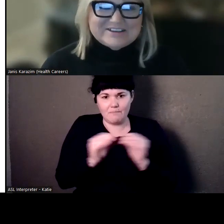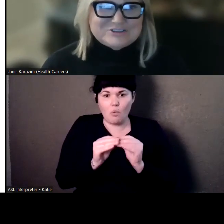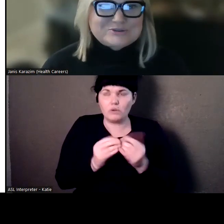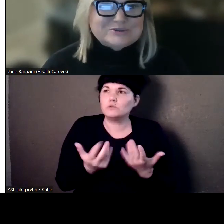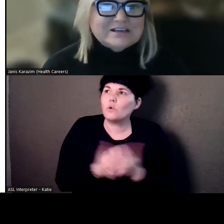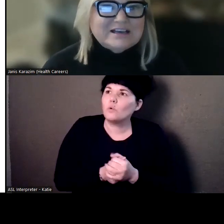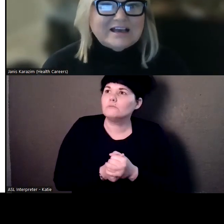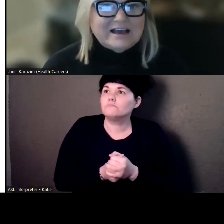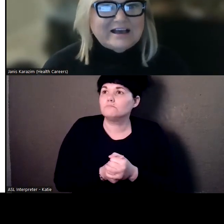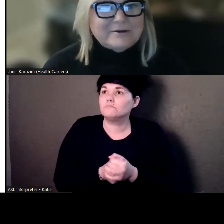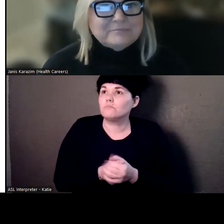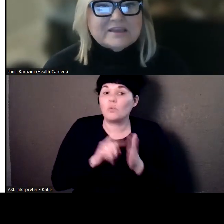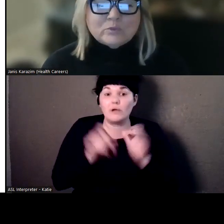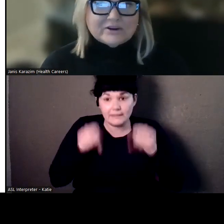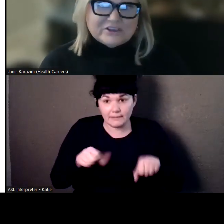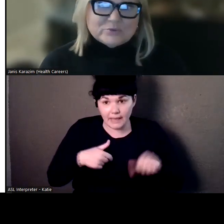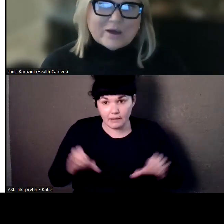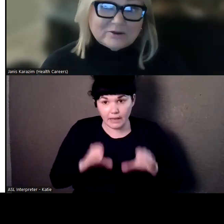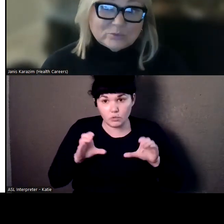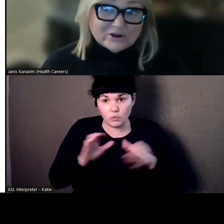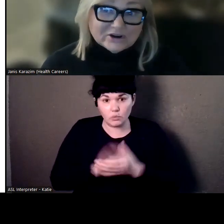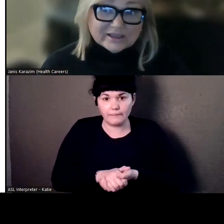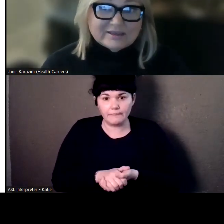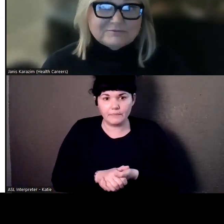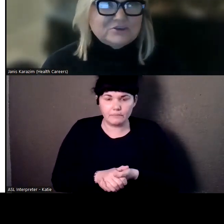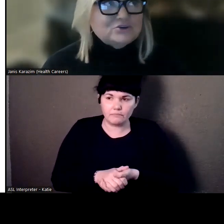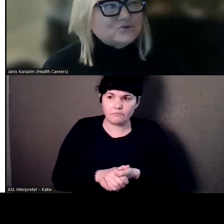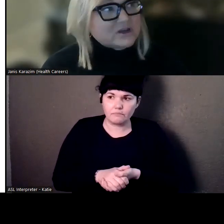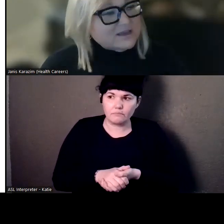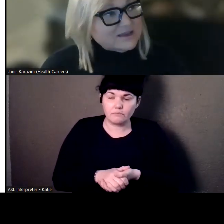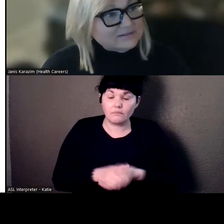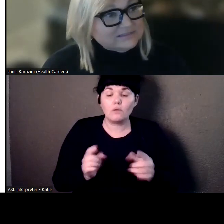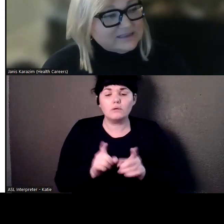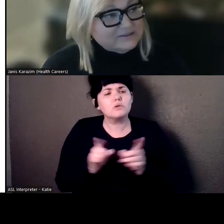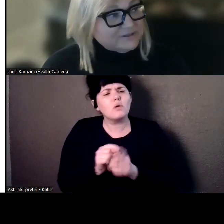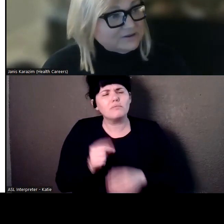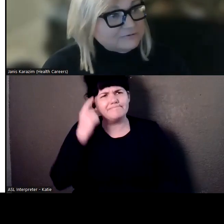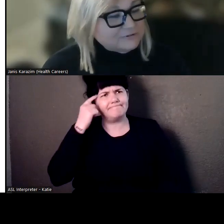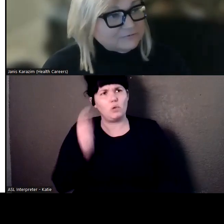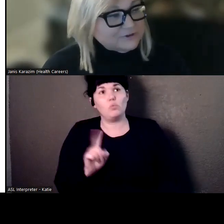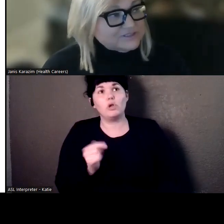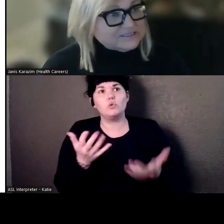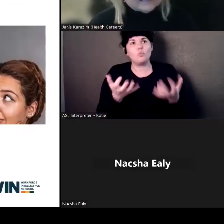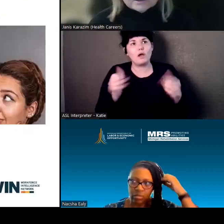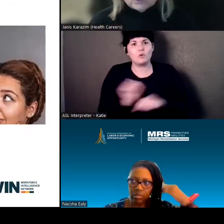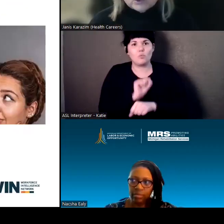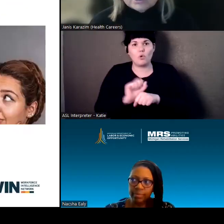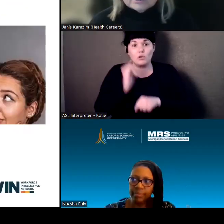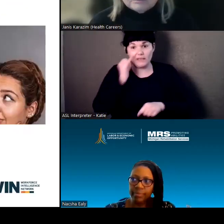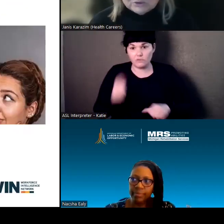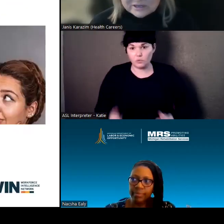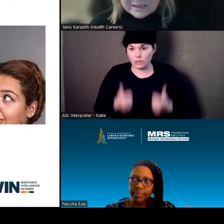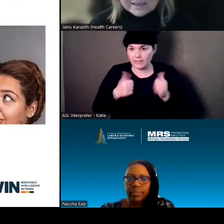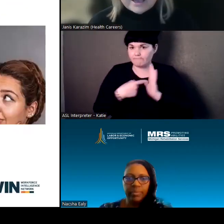I do? And where do you want to work? If you live in for instance, a